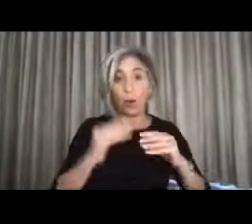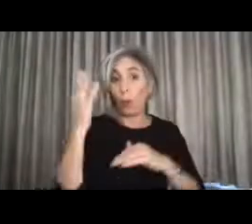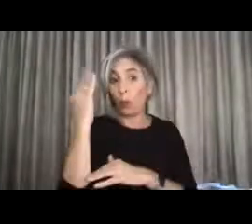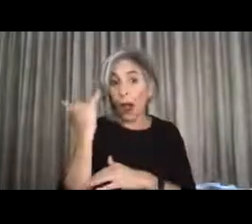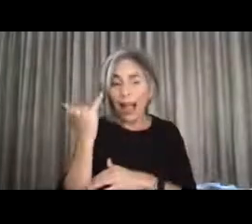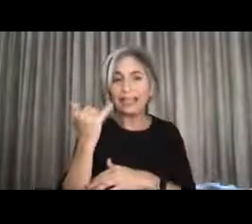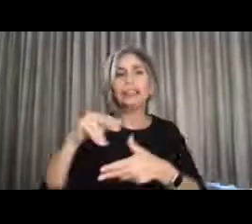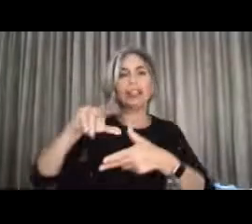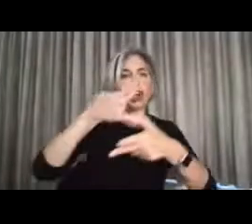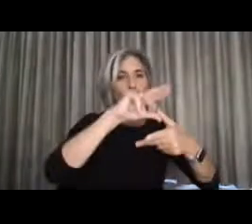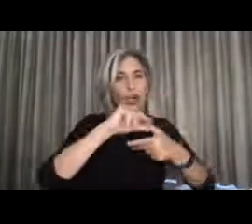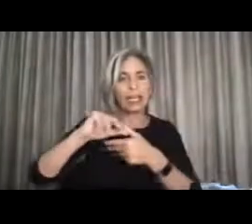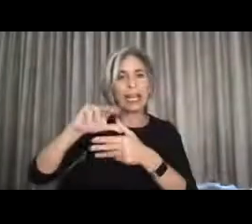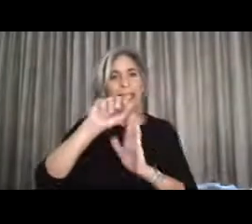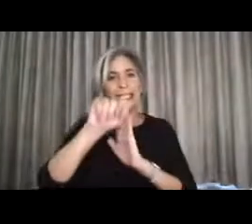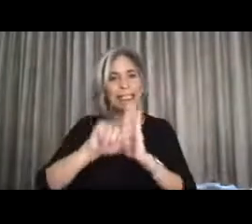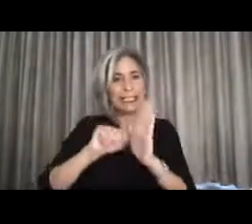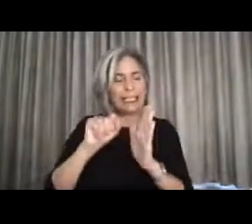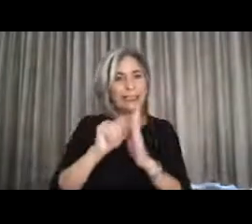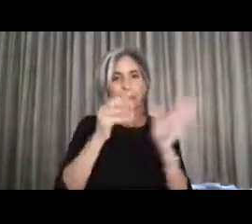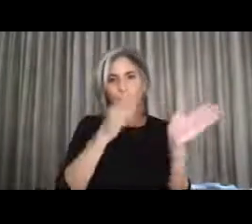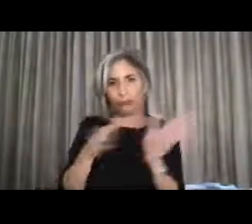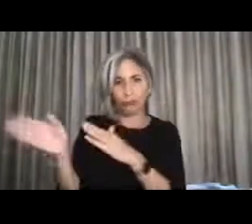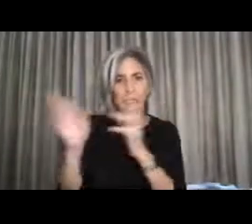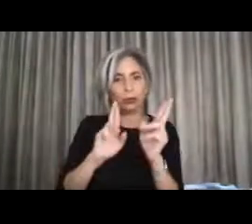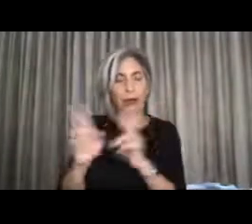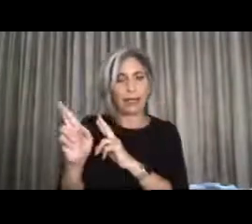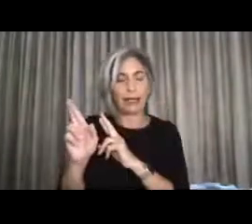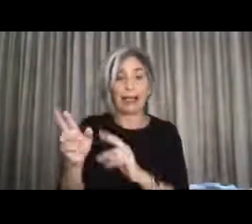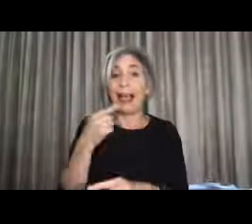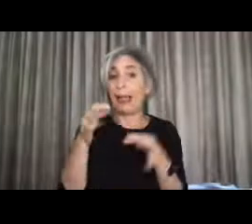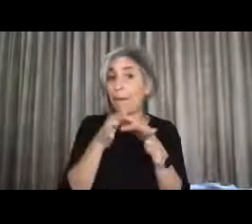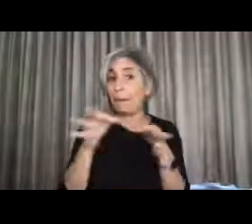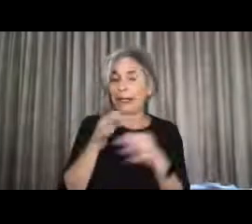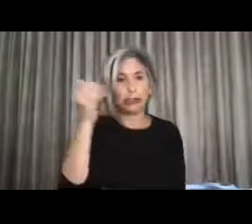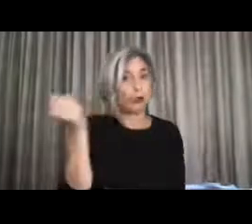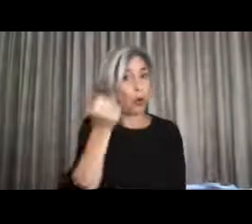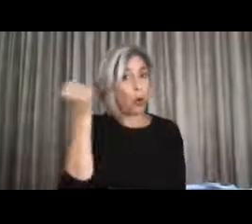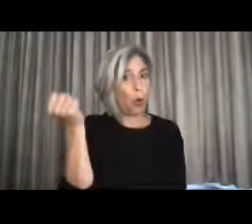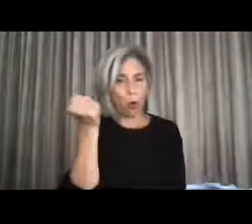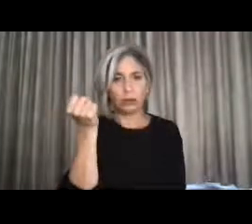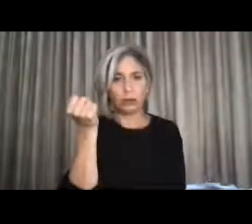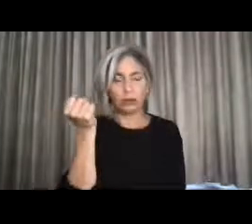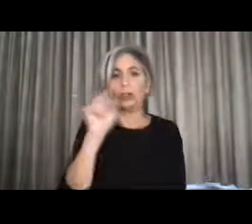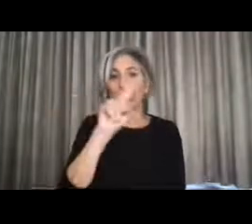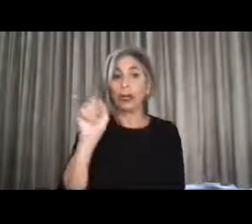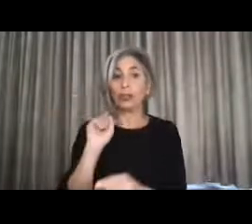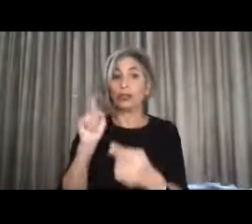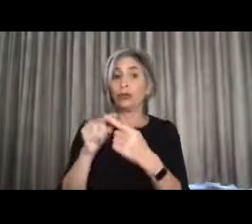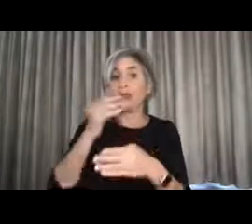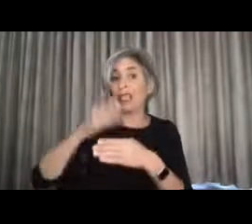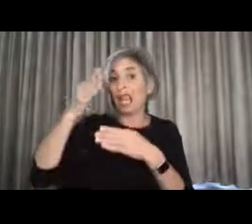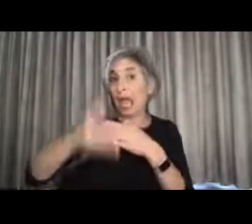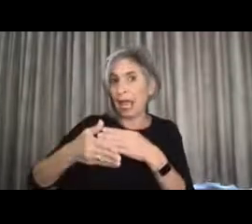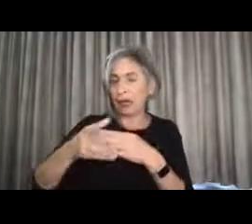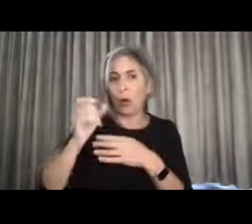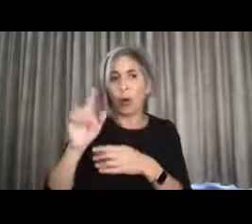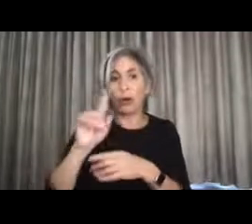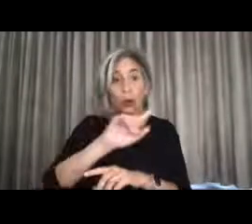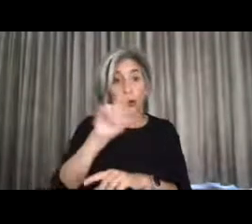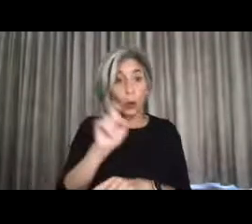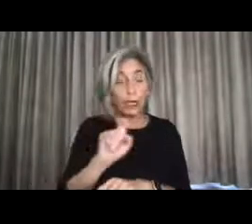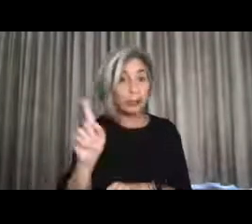upcoming hurricane season. As John had mentioned, please hold questions to the end of the webinar or drop your questions